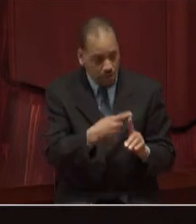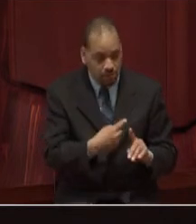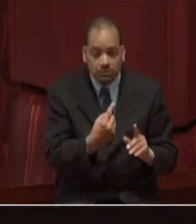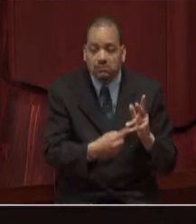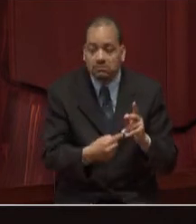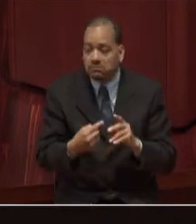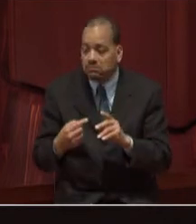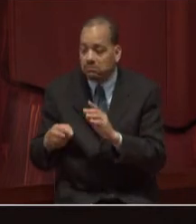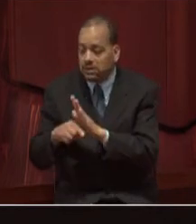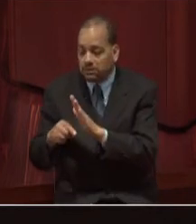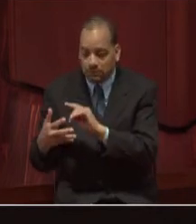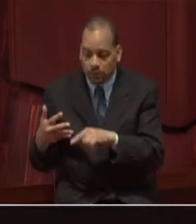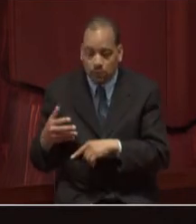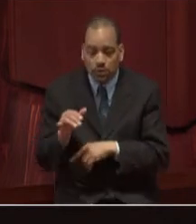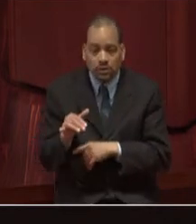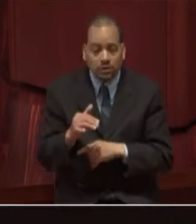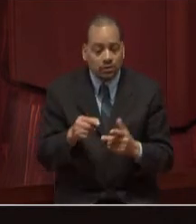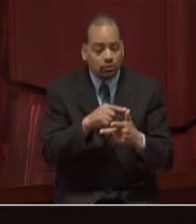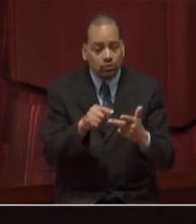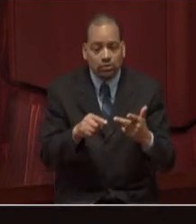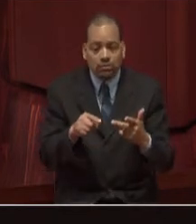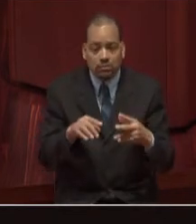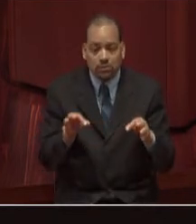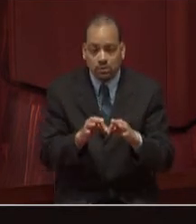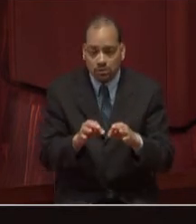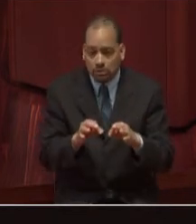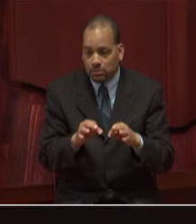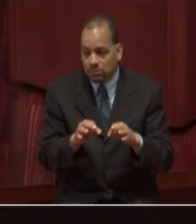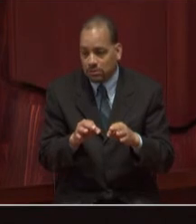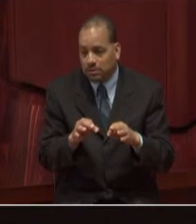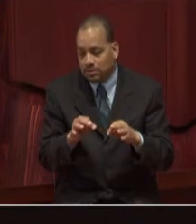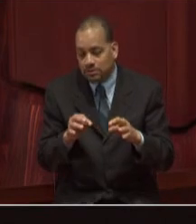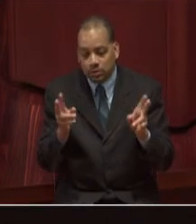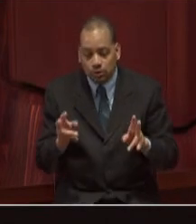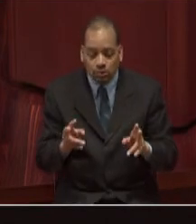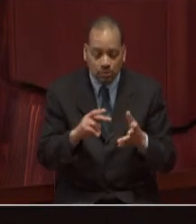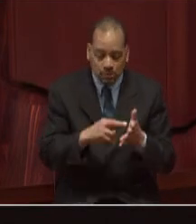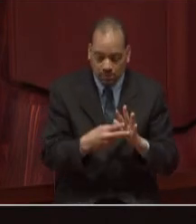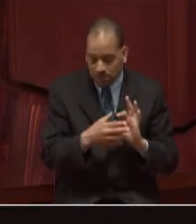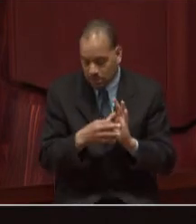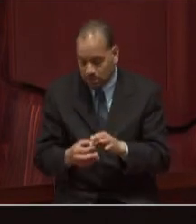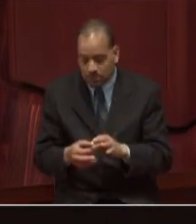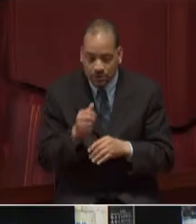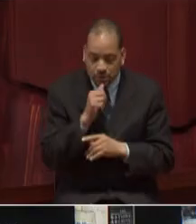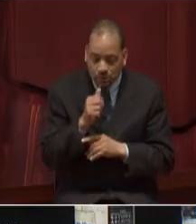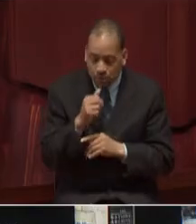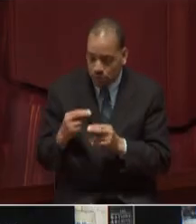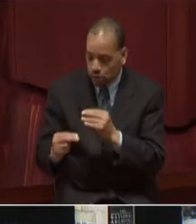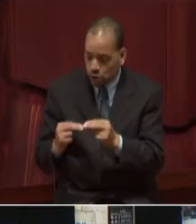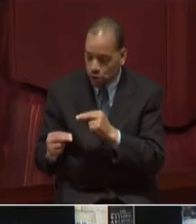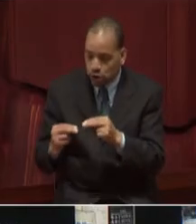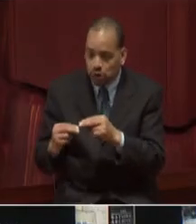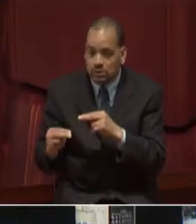that the three most urgent issues lent themselves to secret, tightly held negotiations. The danger is, as a general principle, and even on